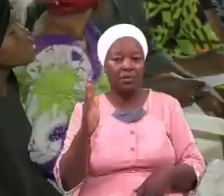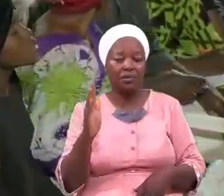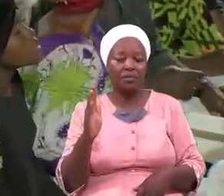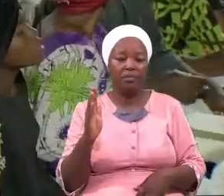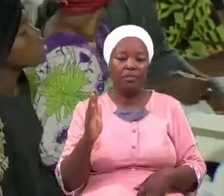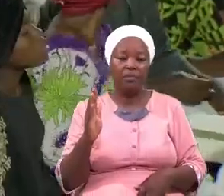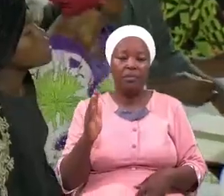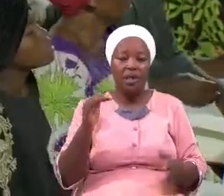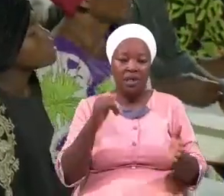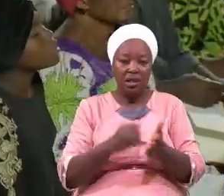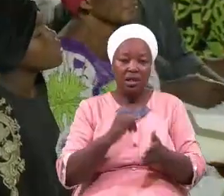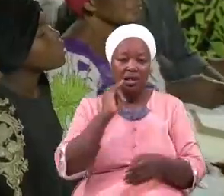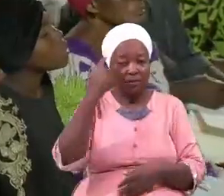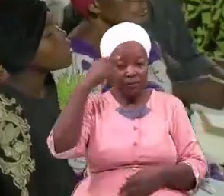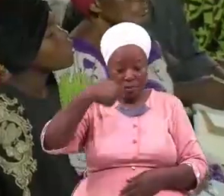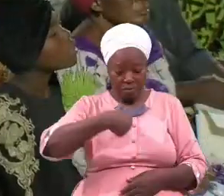It is for me.